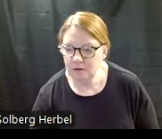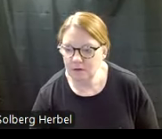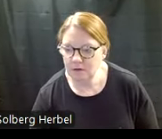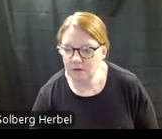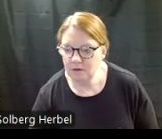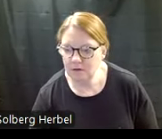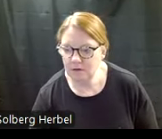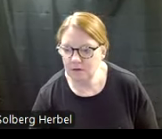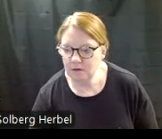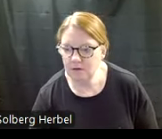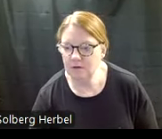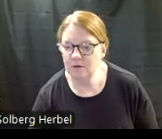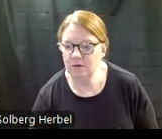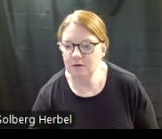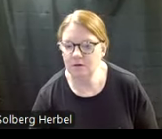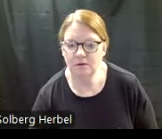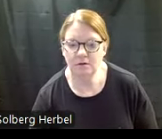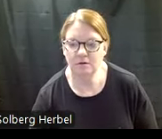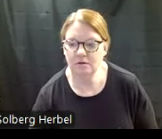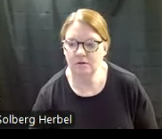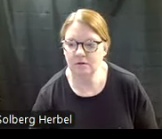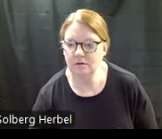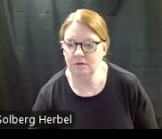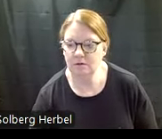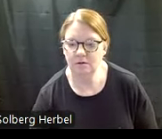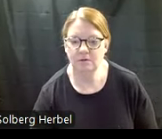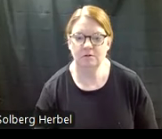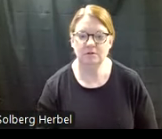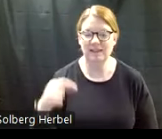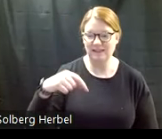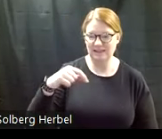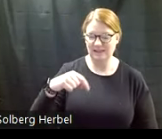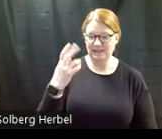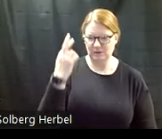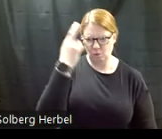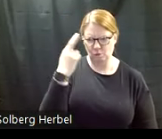Before we begin, I want to describe an ECHO session and what sets it apart from other trainings.